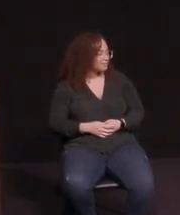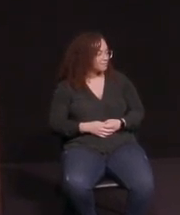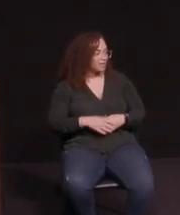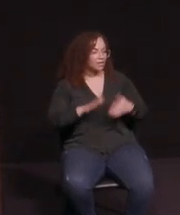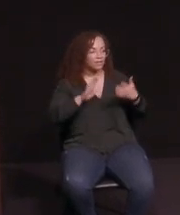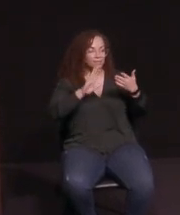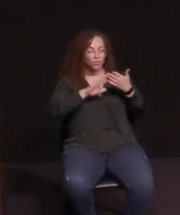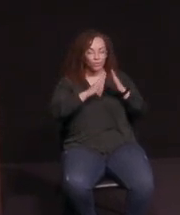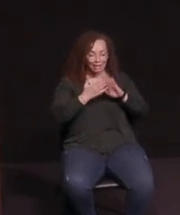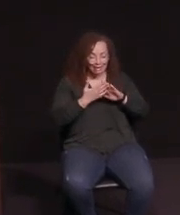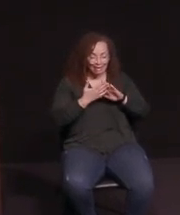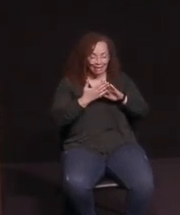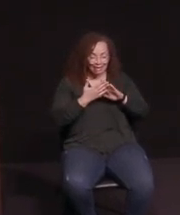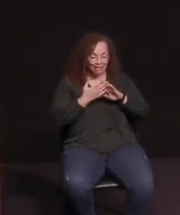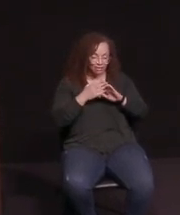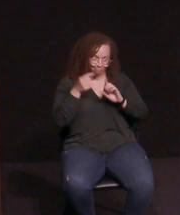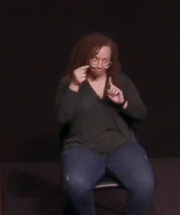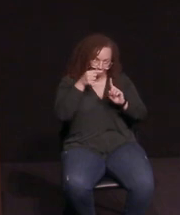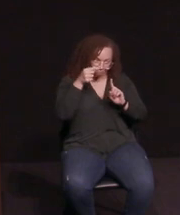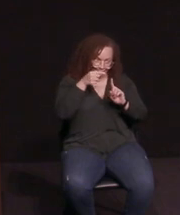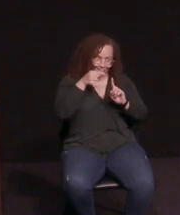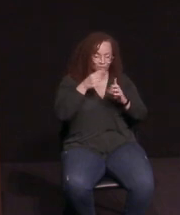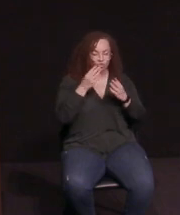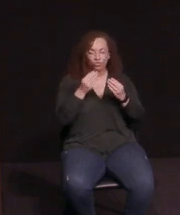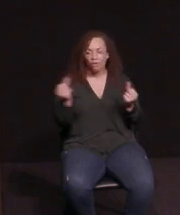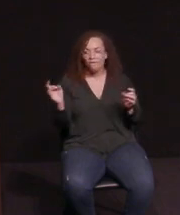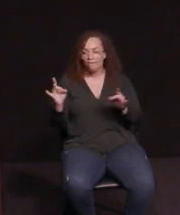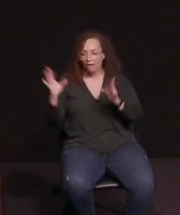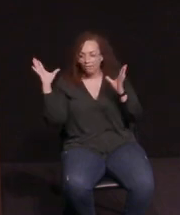Community is the antidote to violence.